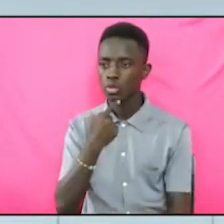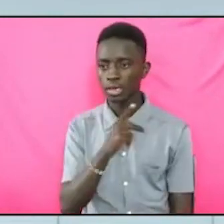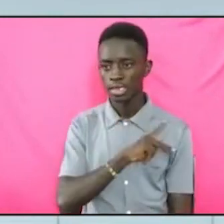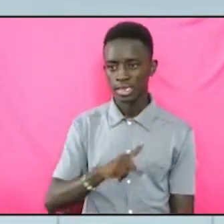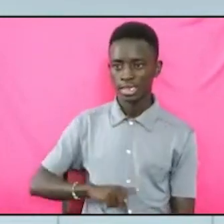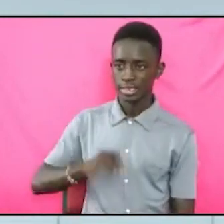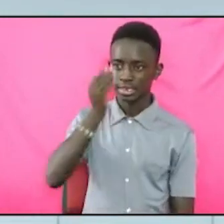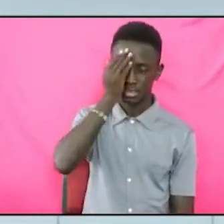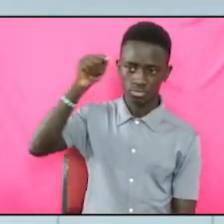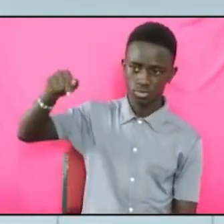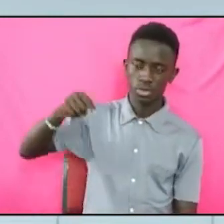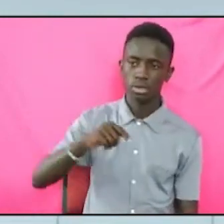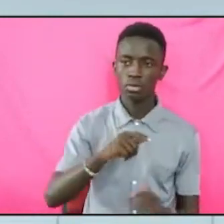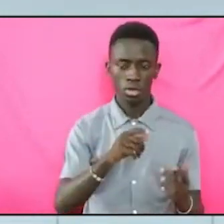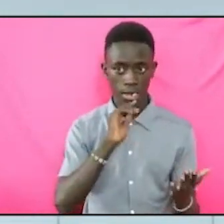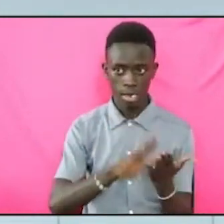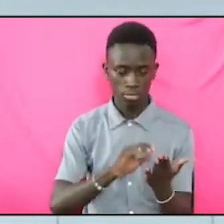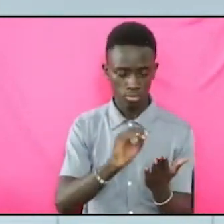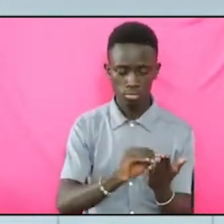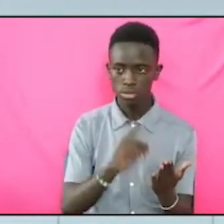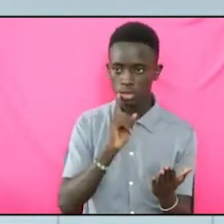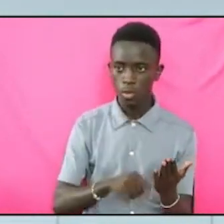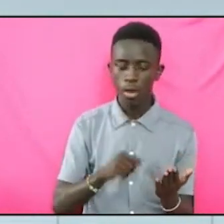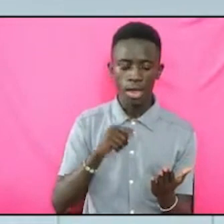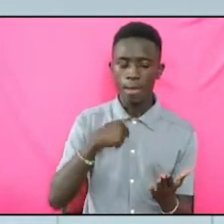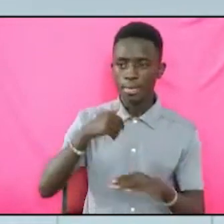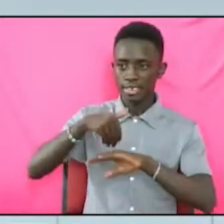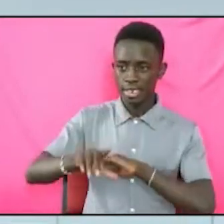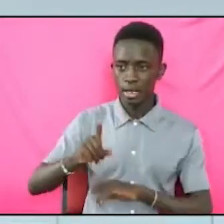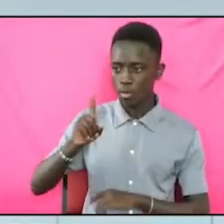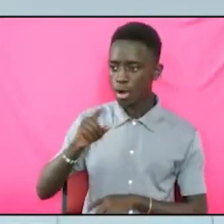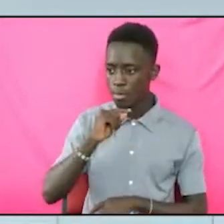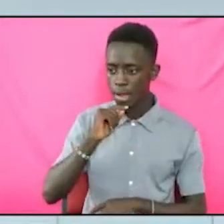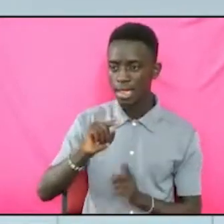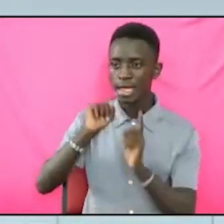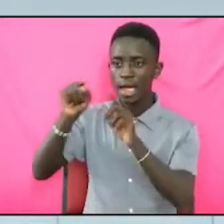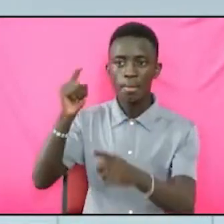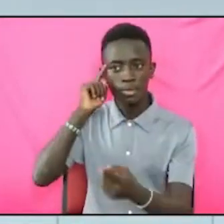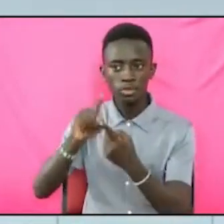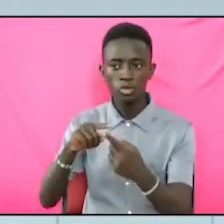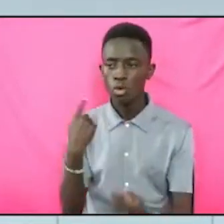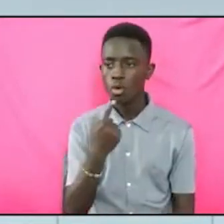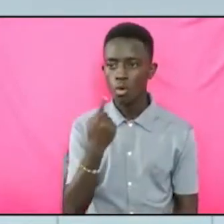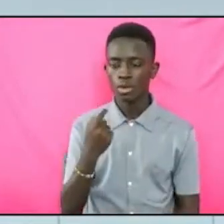commander. He is coming for medication in your territory. And when he receives,